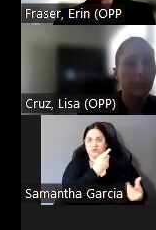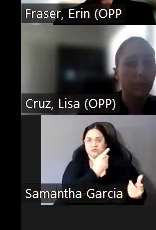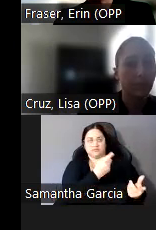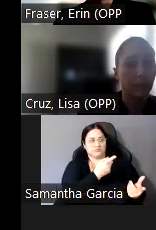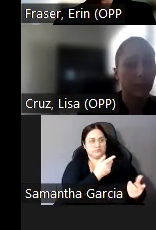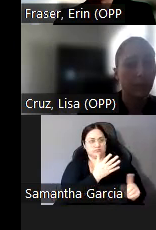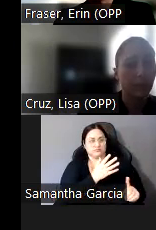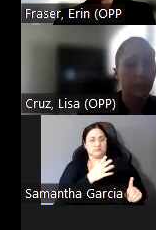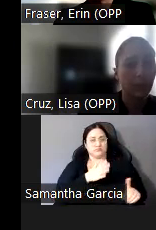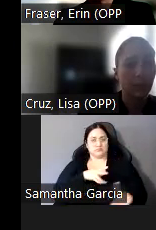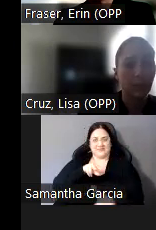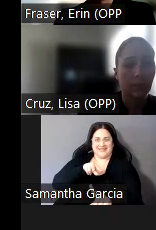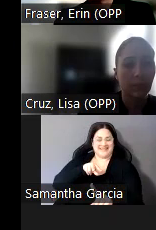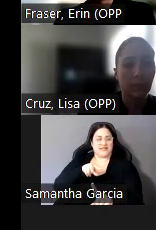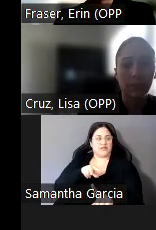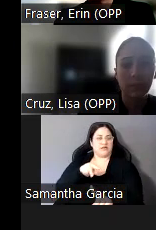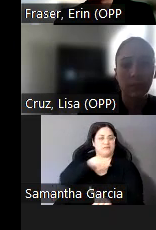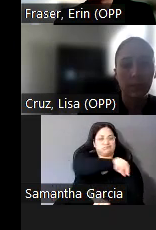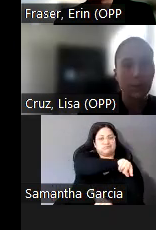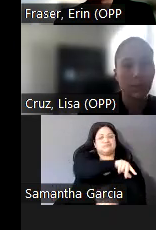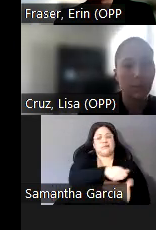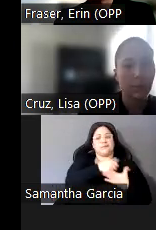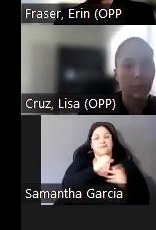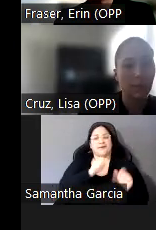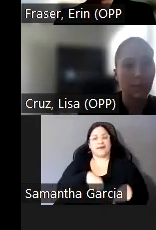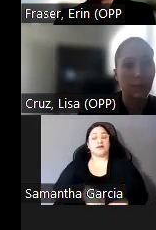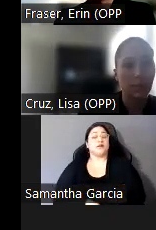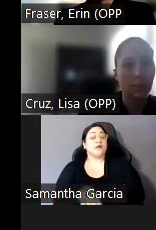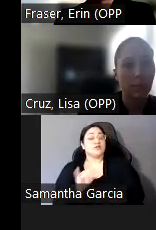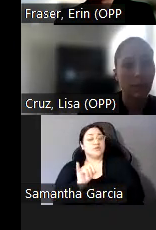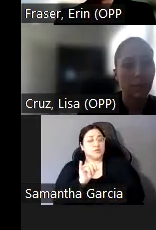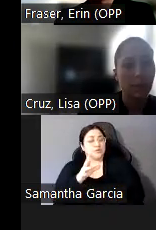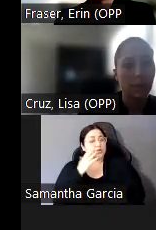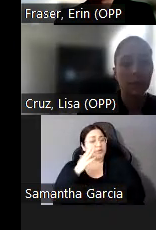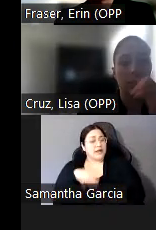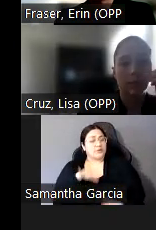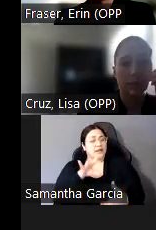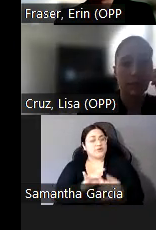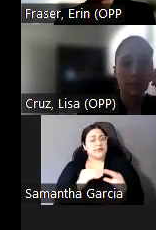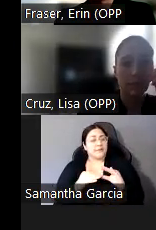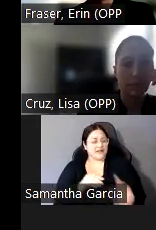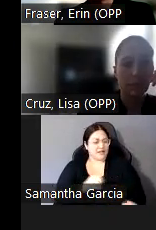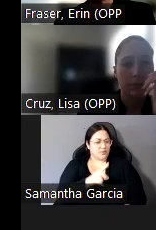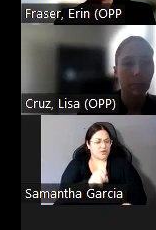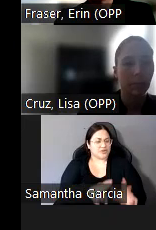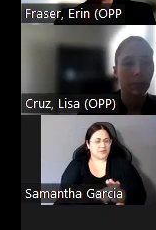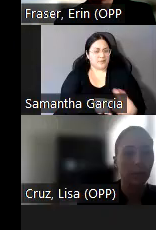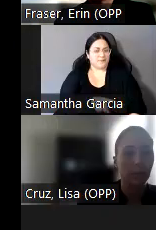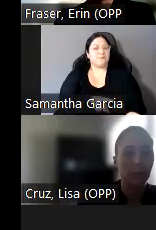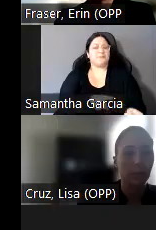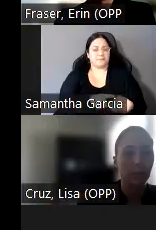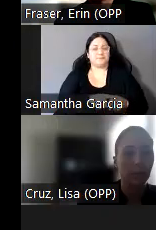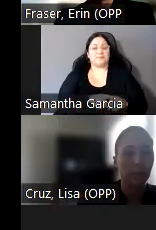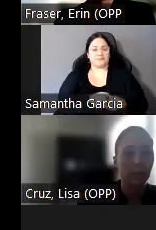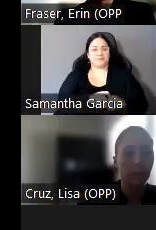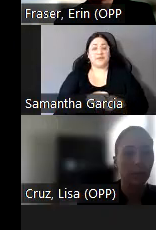to get sucked into something. Speaking of intrusive emails, somebody is asking, they have lots of friends who receive an email where the email